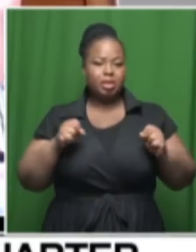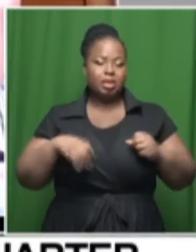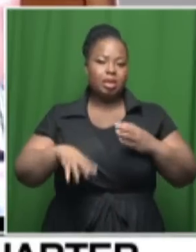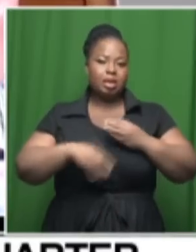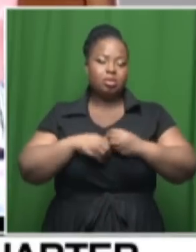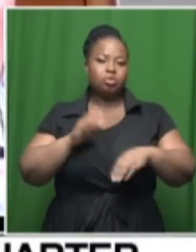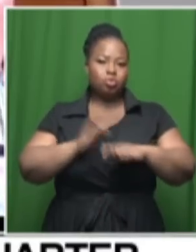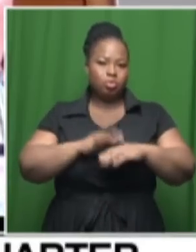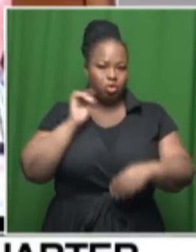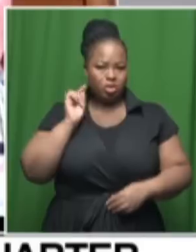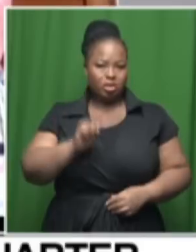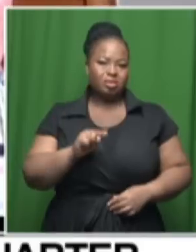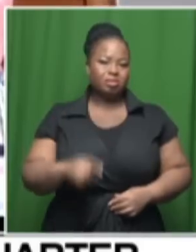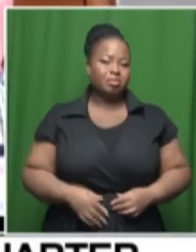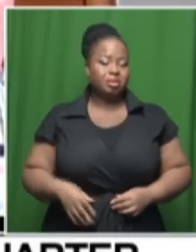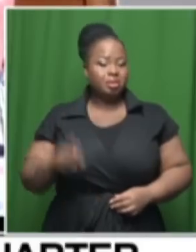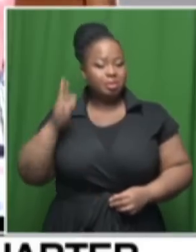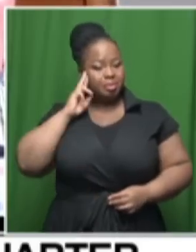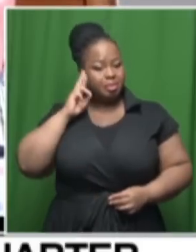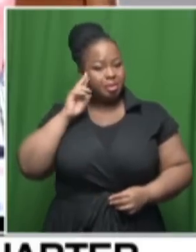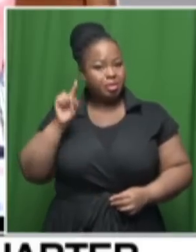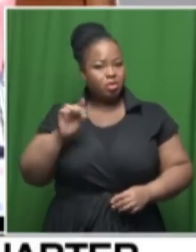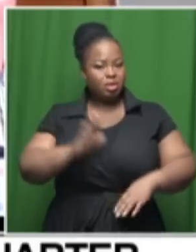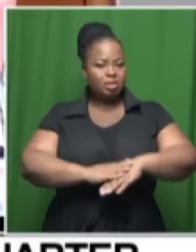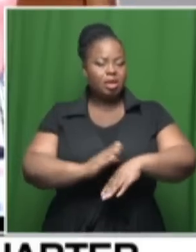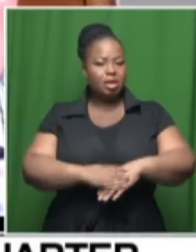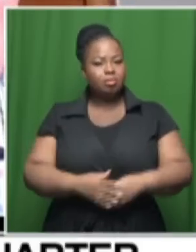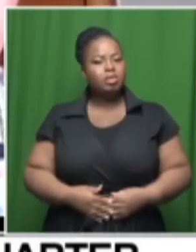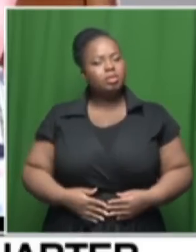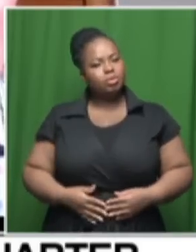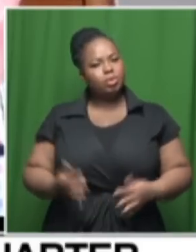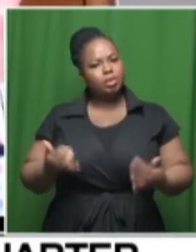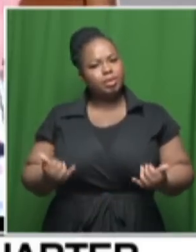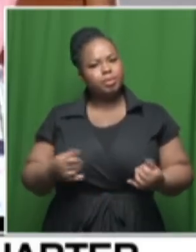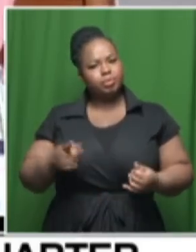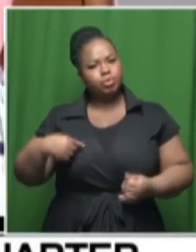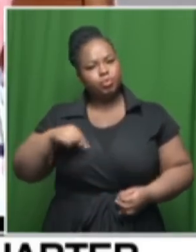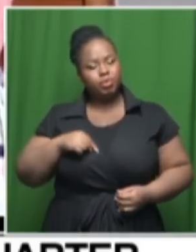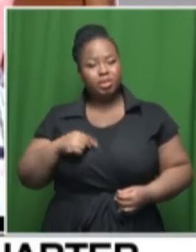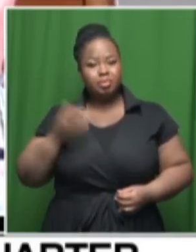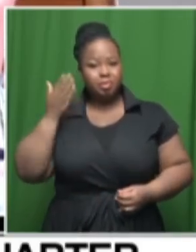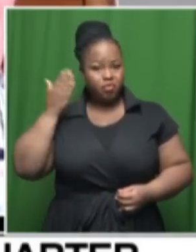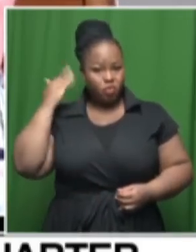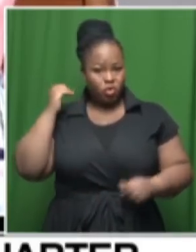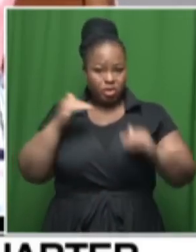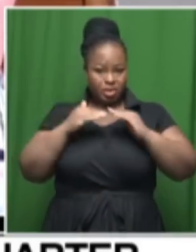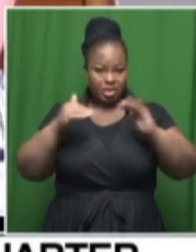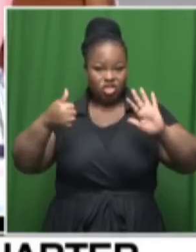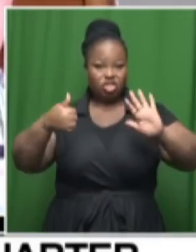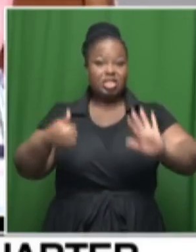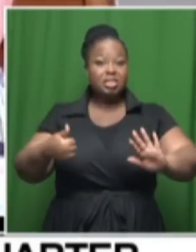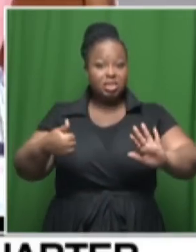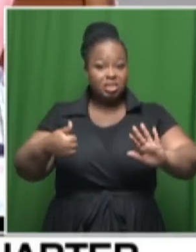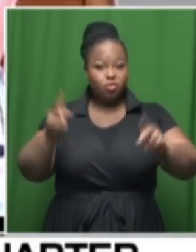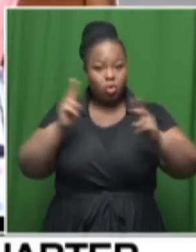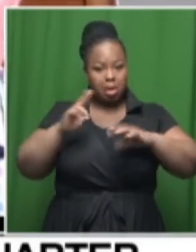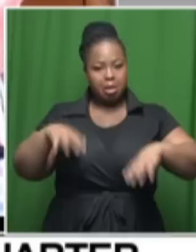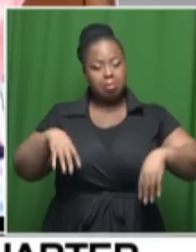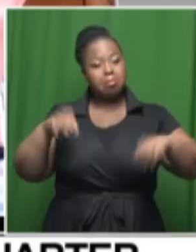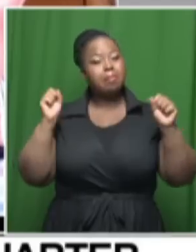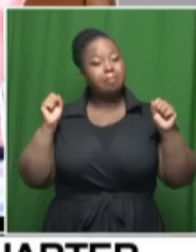mean, let's not forget that during that time, we hit that stage 6. That thing that we